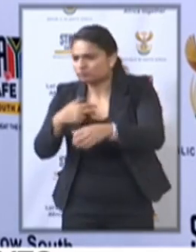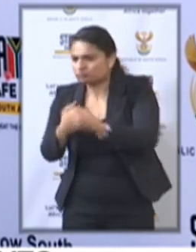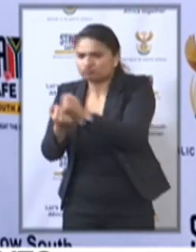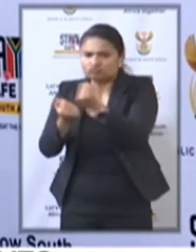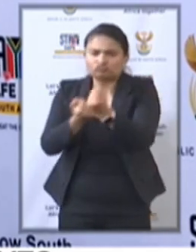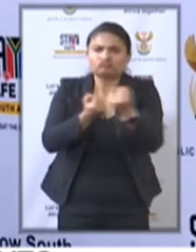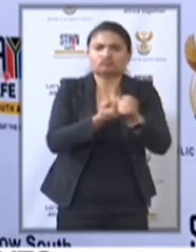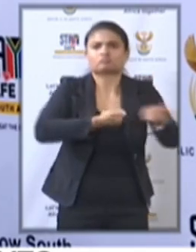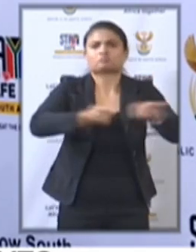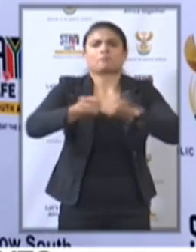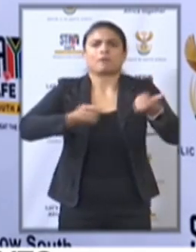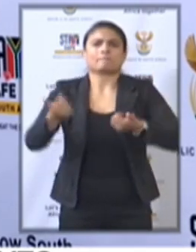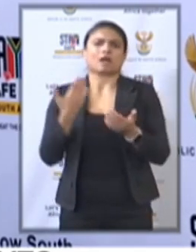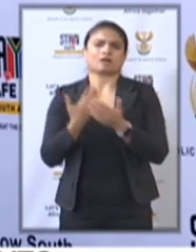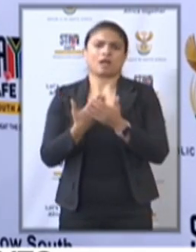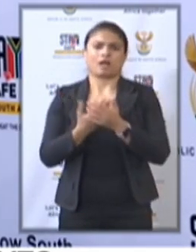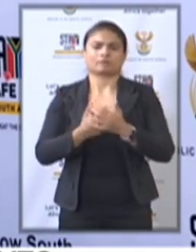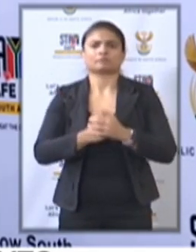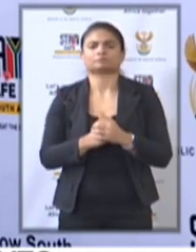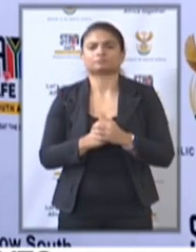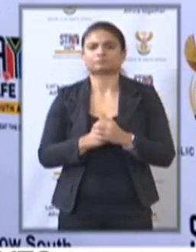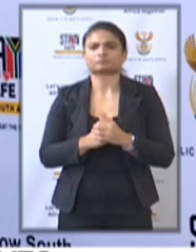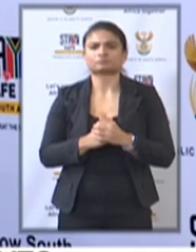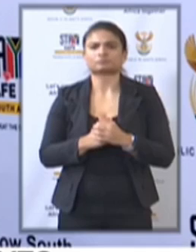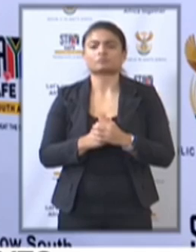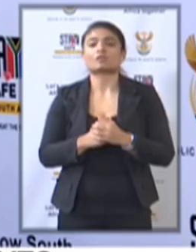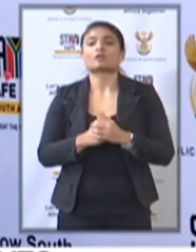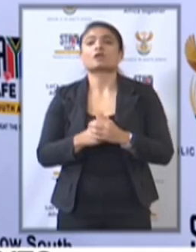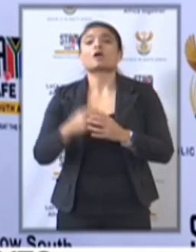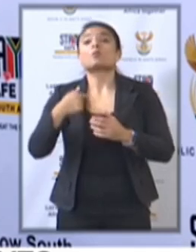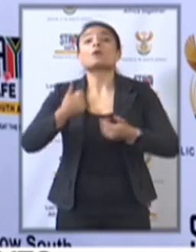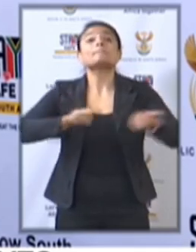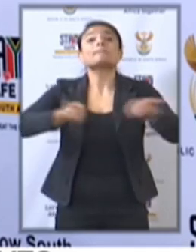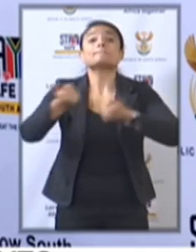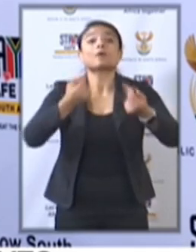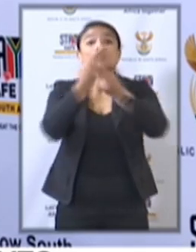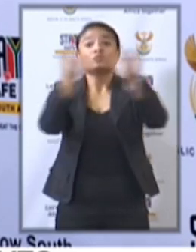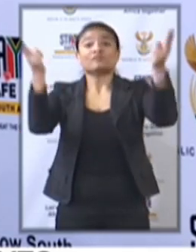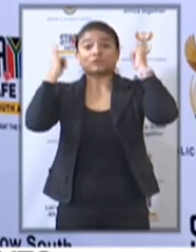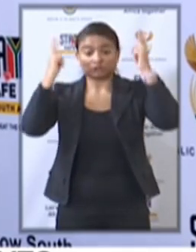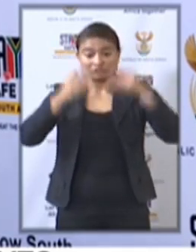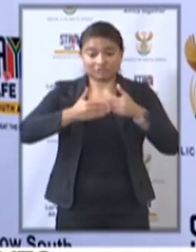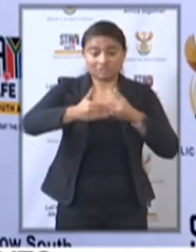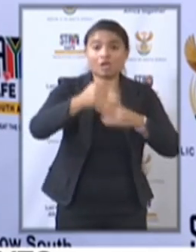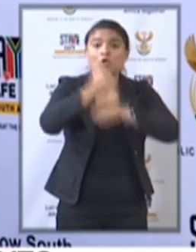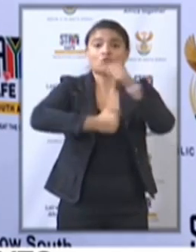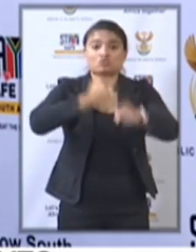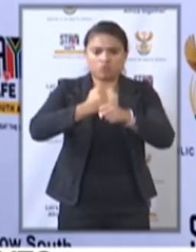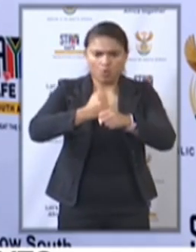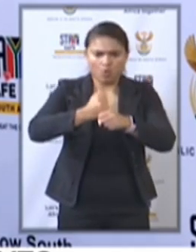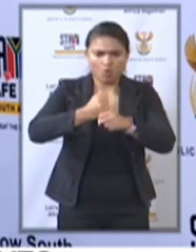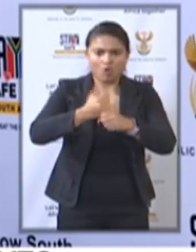planned return to campus and the reworking of the 2020 academic year calendar, the